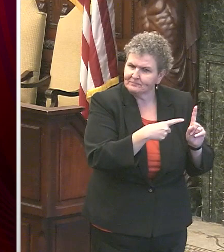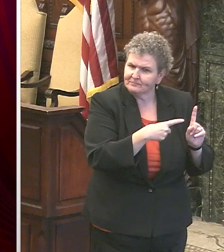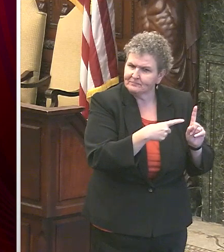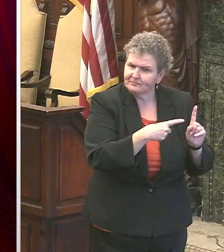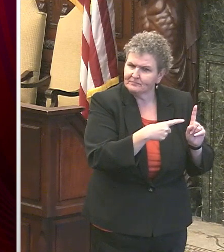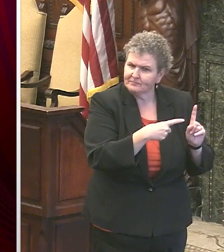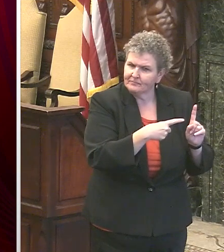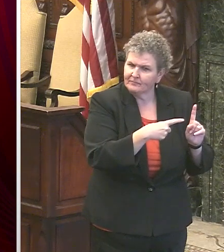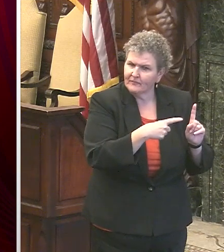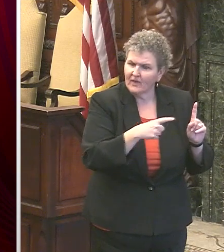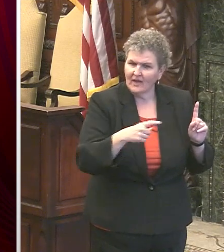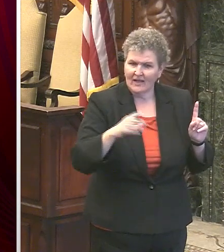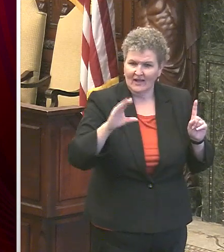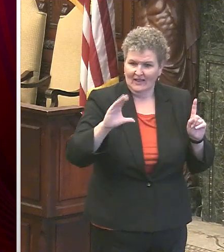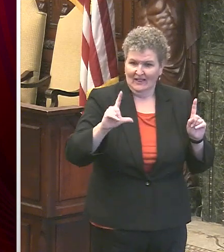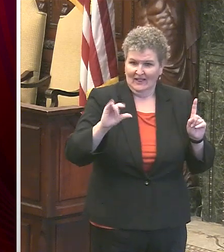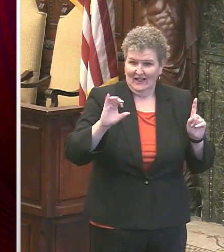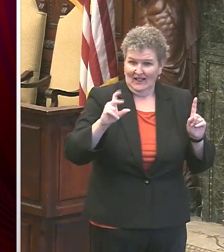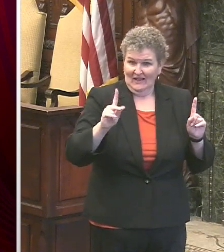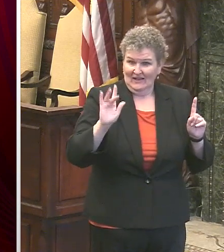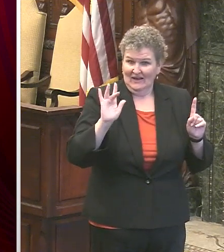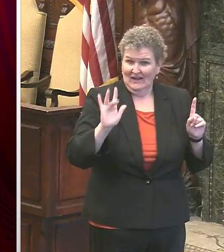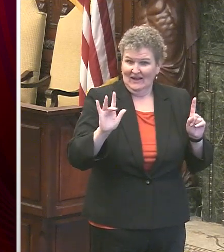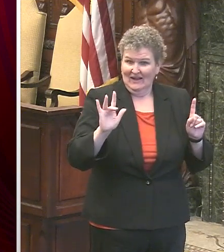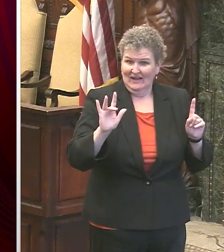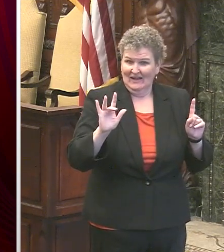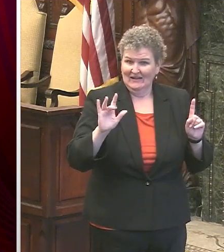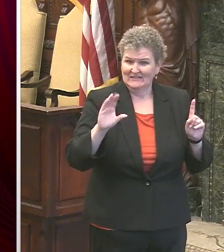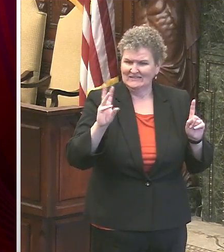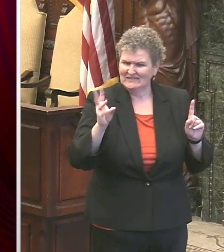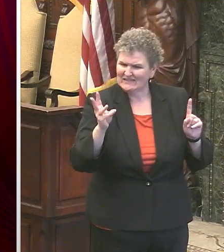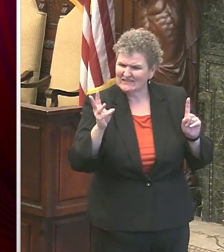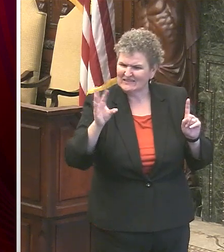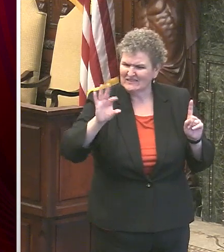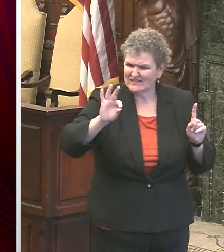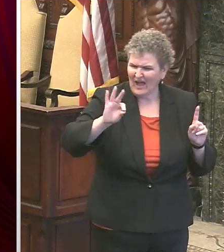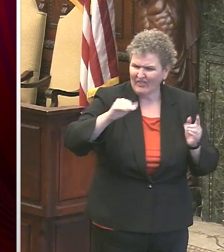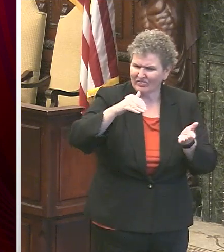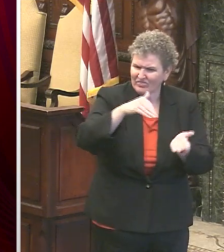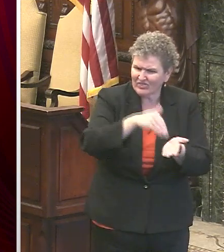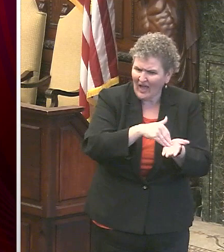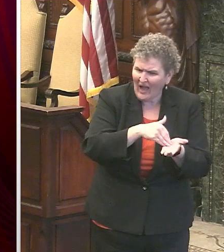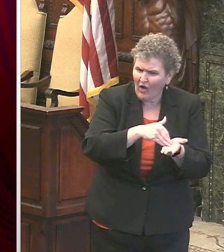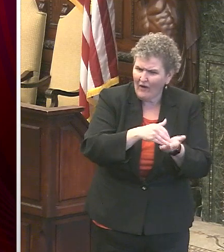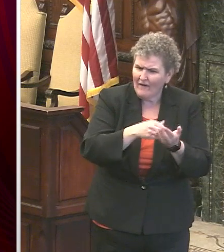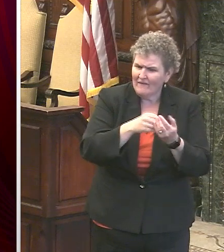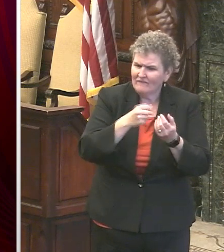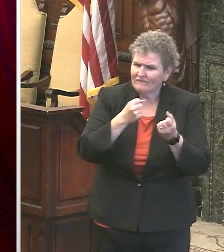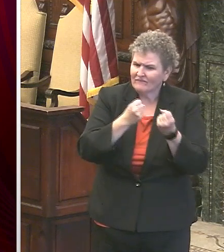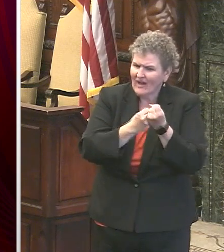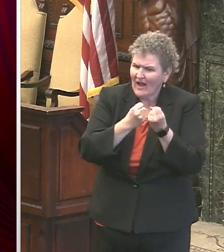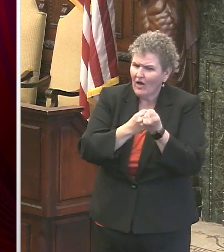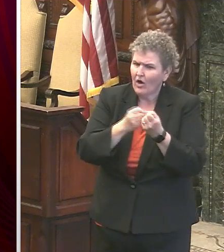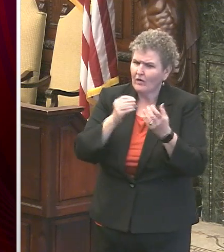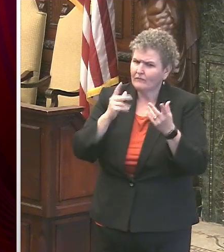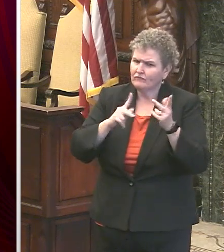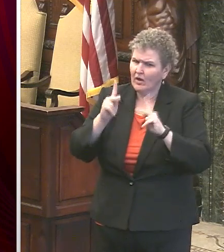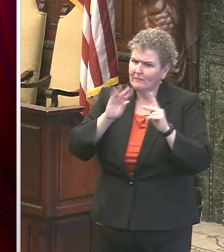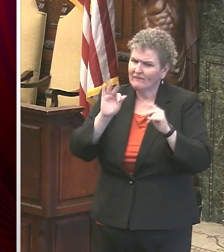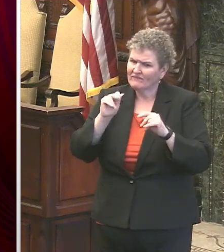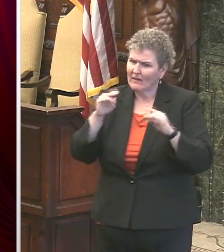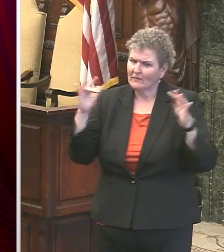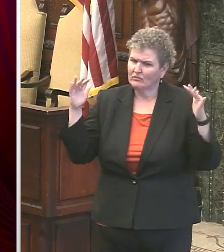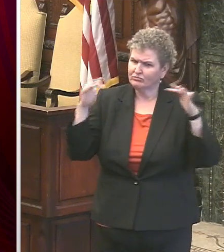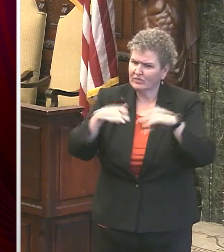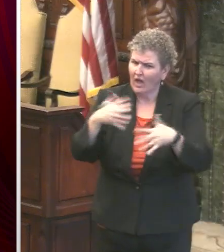link holds about 69,000 fans. You will allow no more than 7,500 fans inside